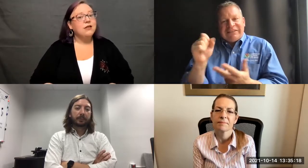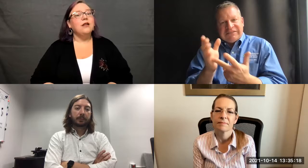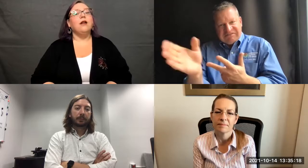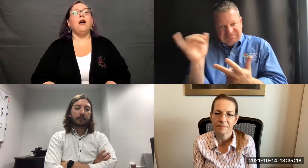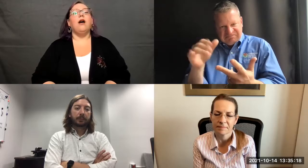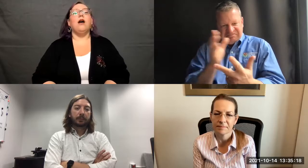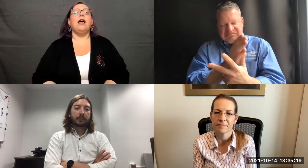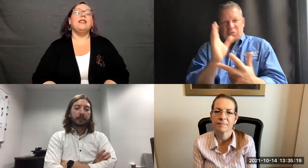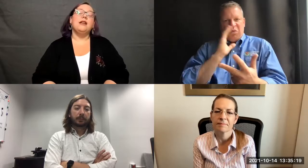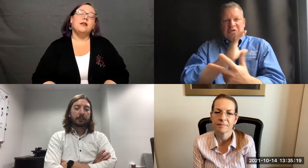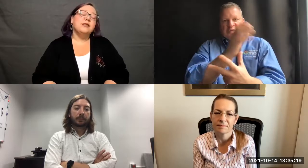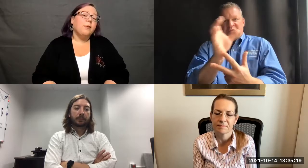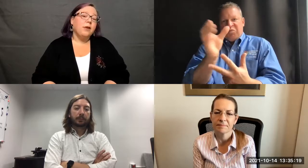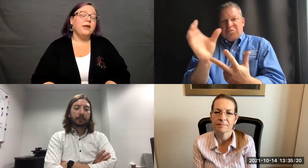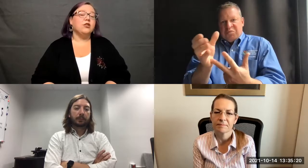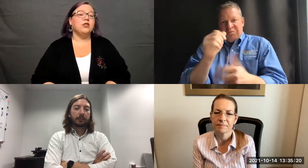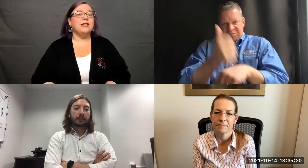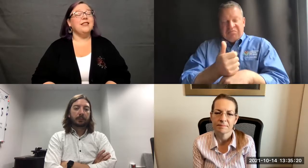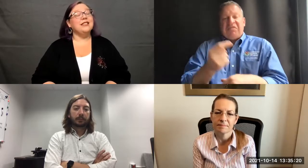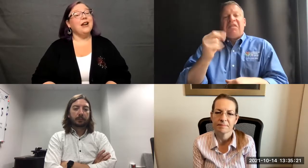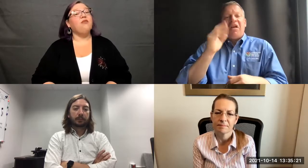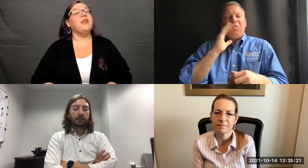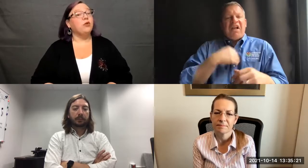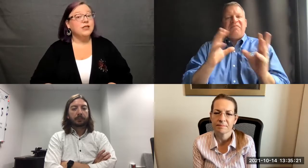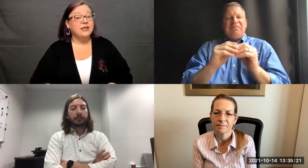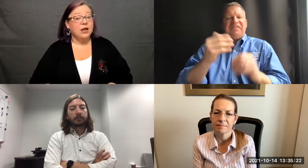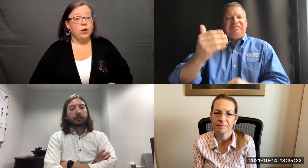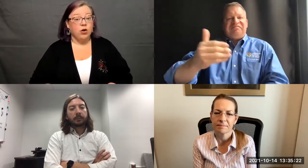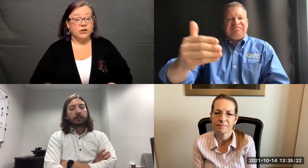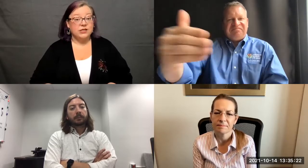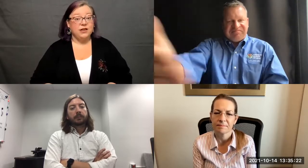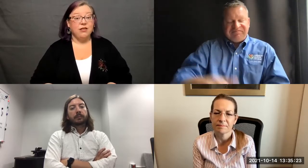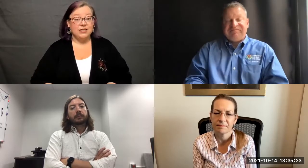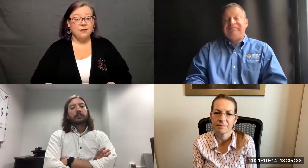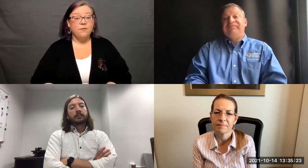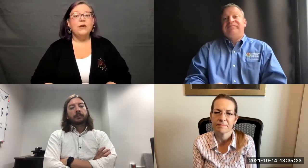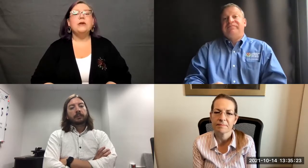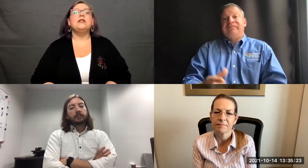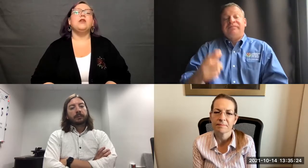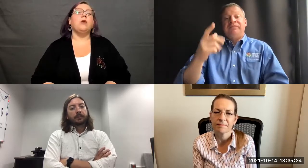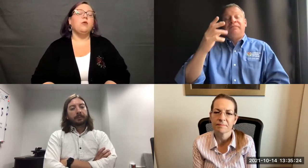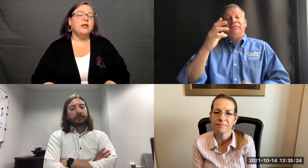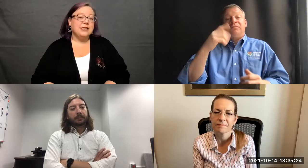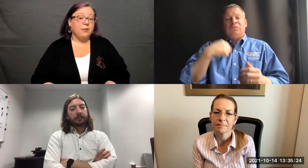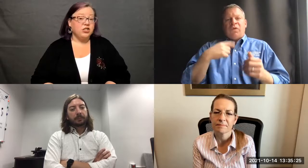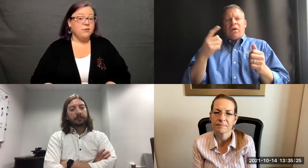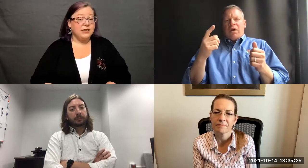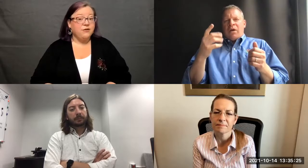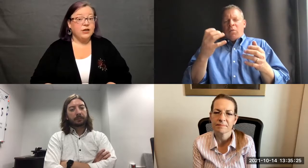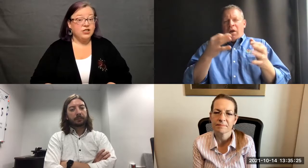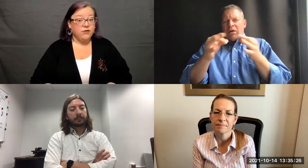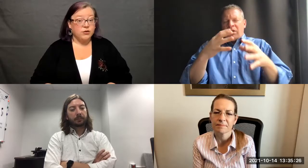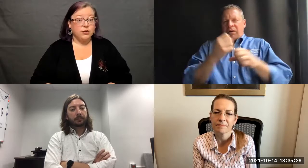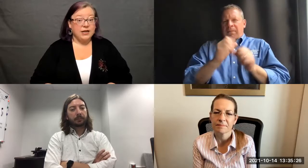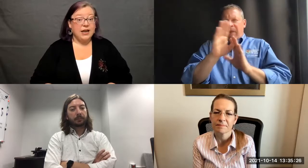data. And then some may be interested in the data fields that we are going to be collecting. So we will establish committees